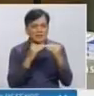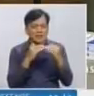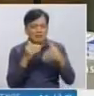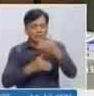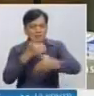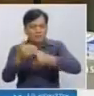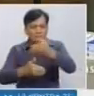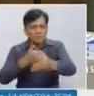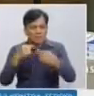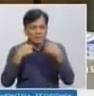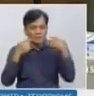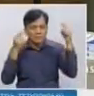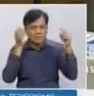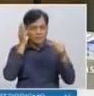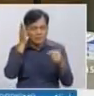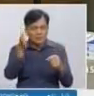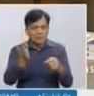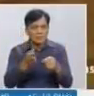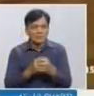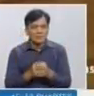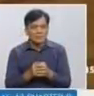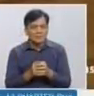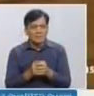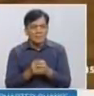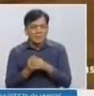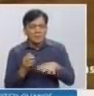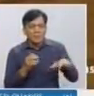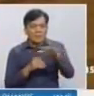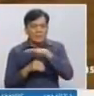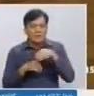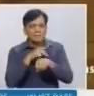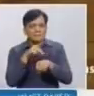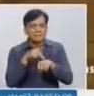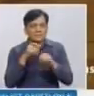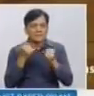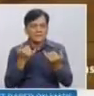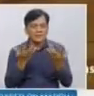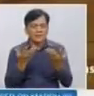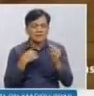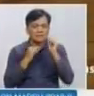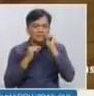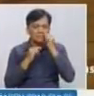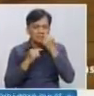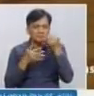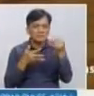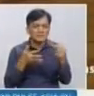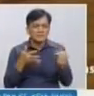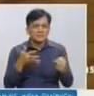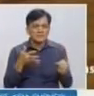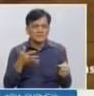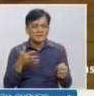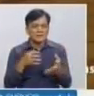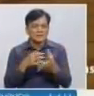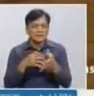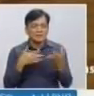succeeding generations. My countrymen, I will not bore you with the litany of